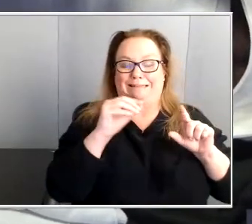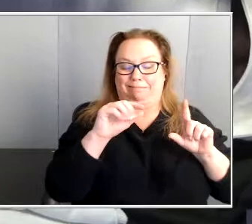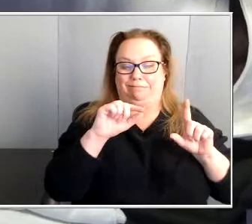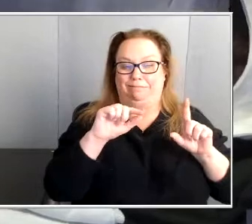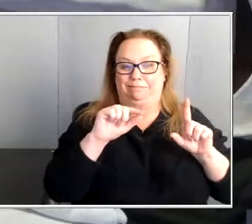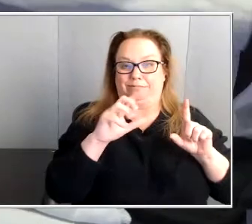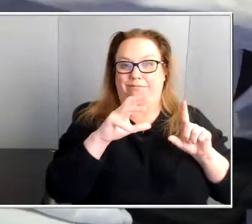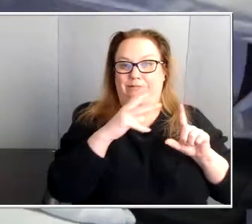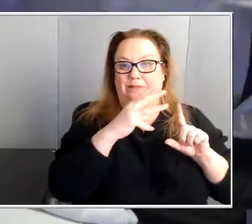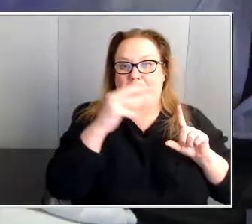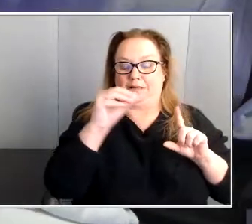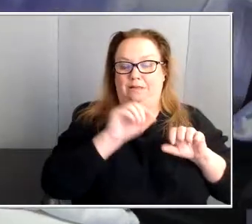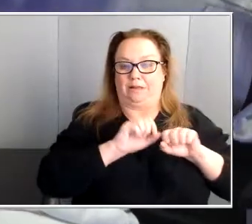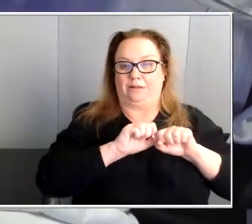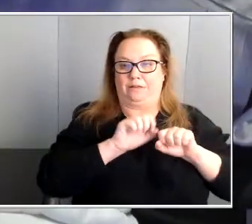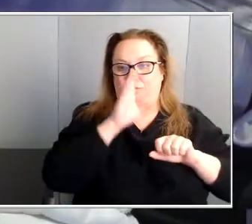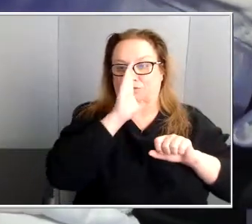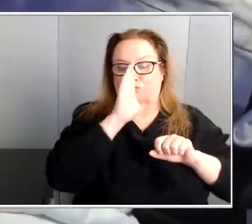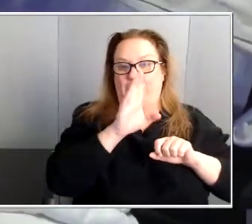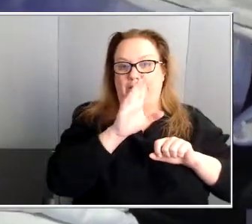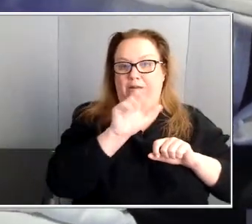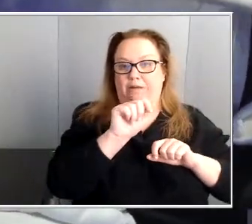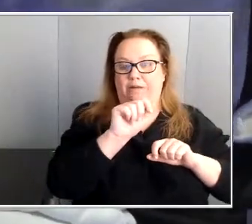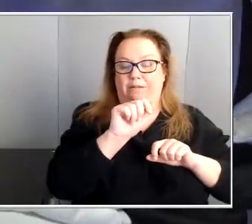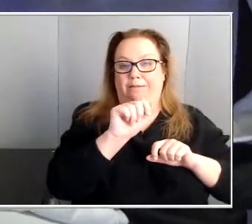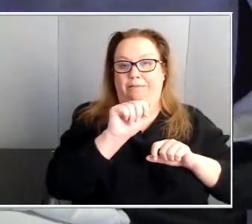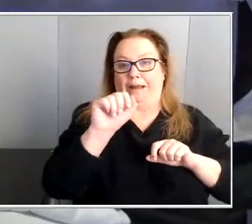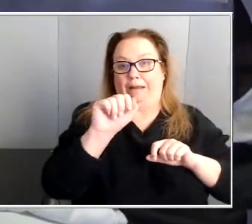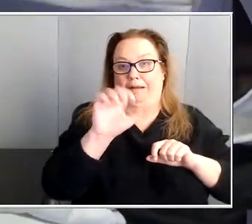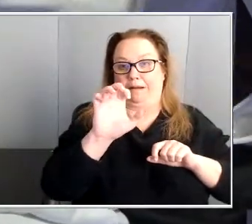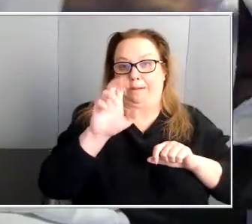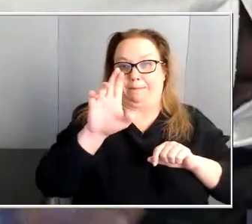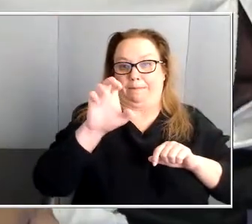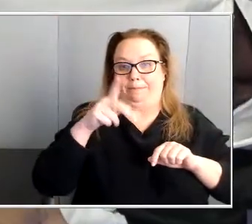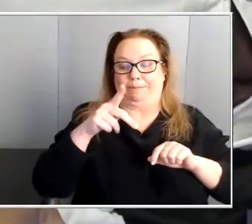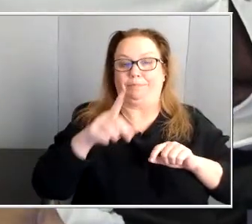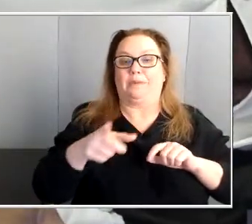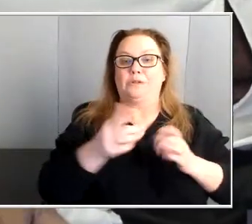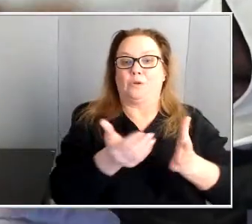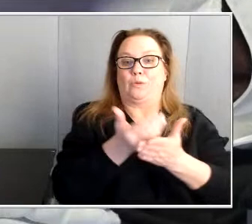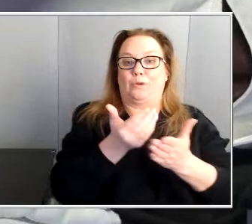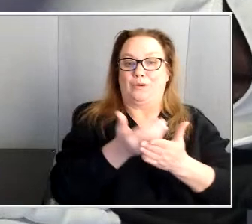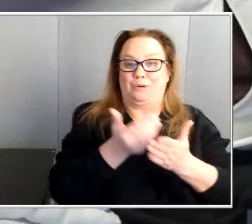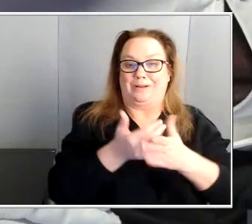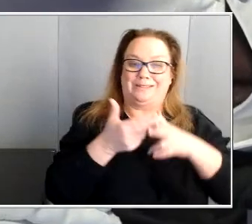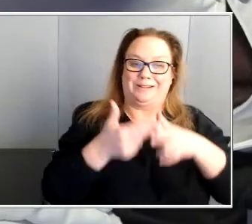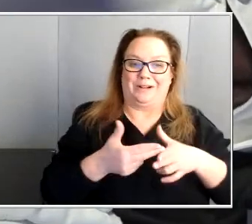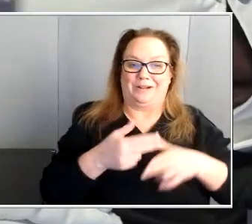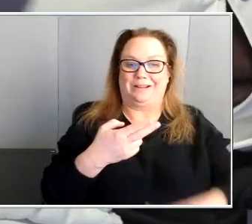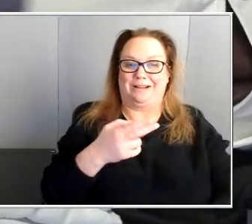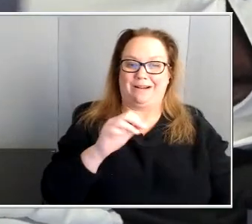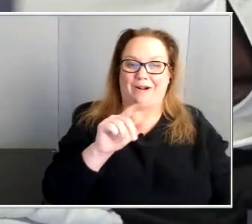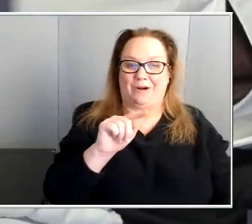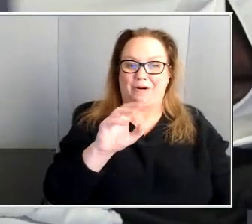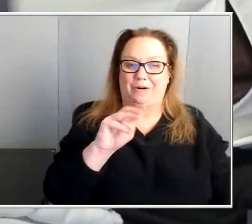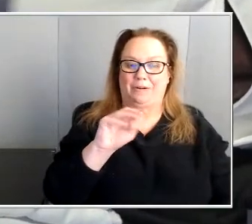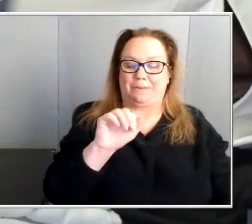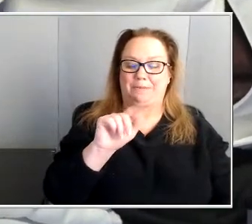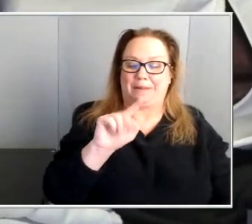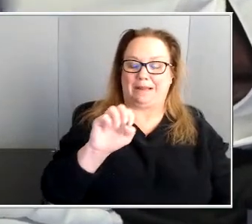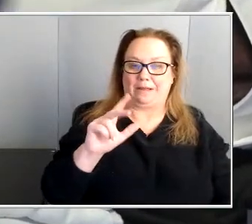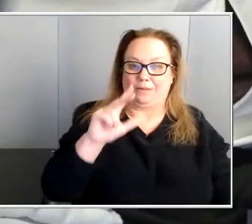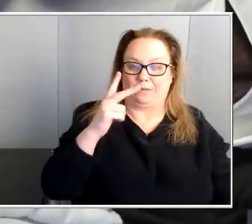outflow graft into the aorta. So the new pump is HeartMate 3, state-of-art pump, only pump that's